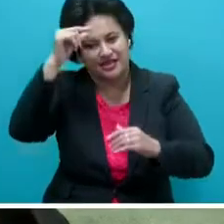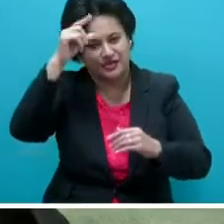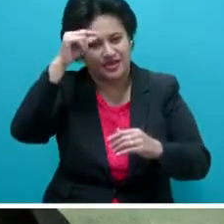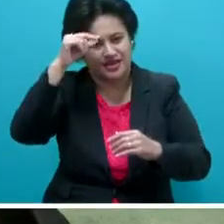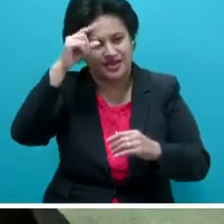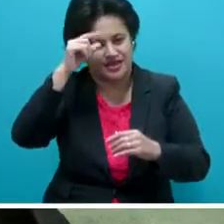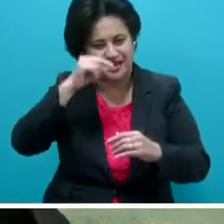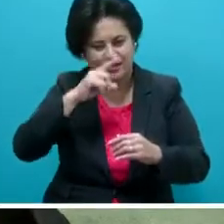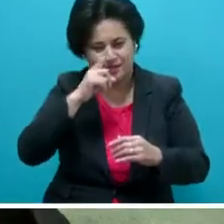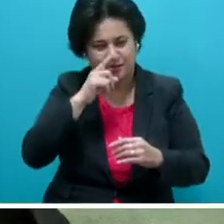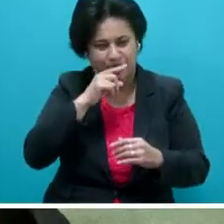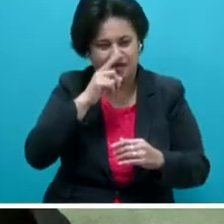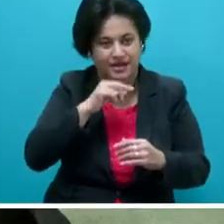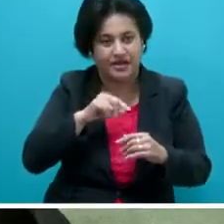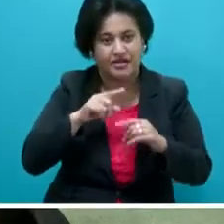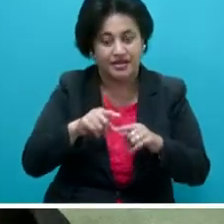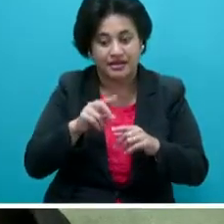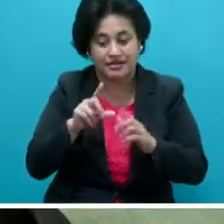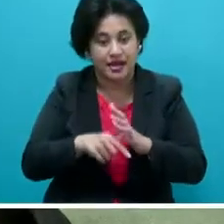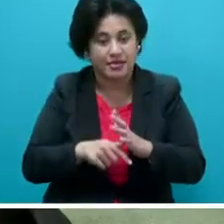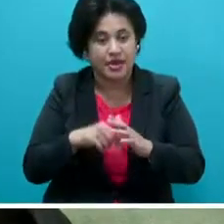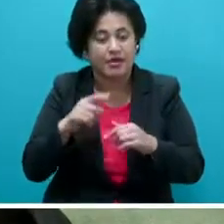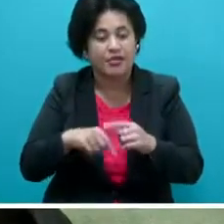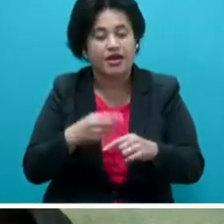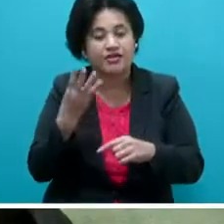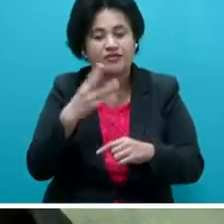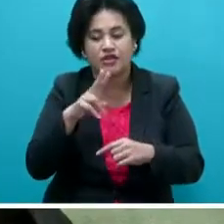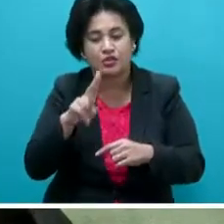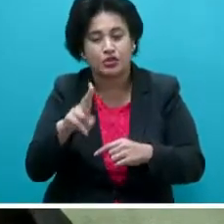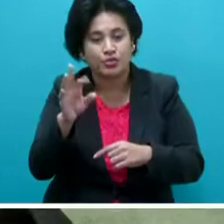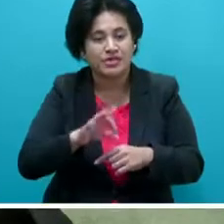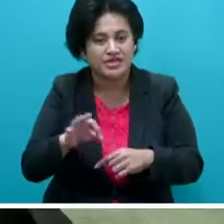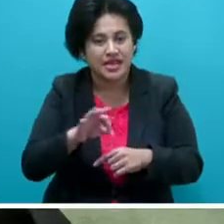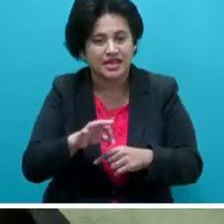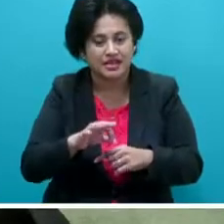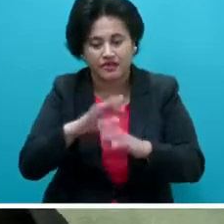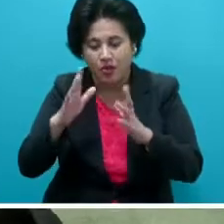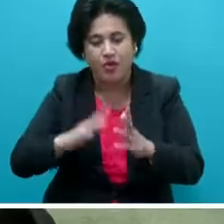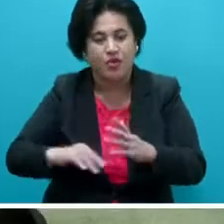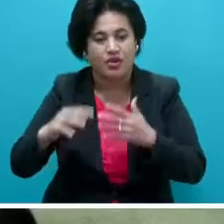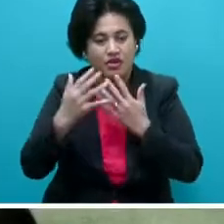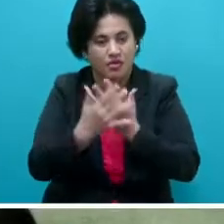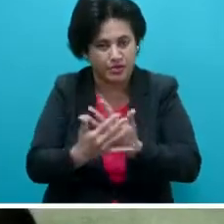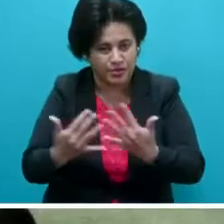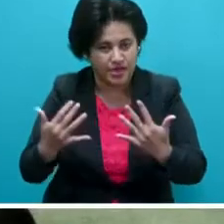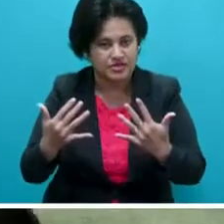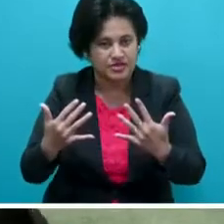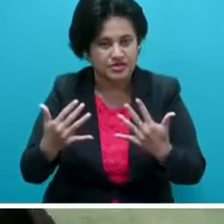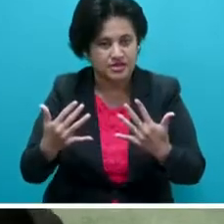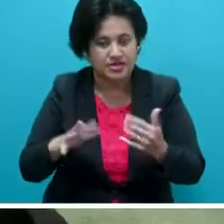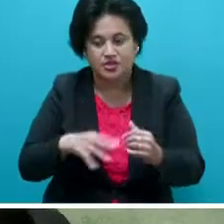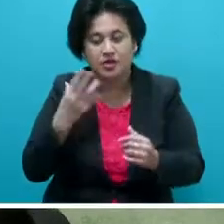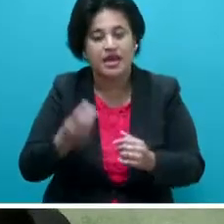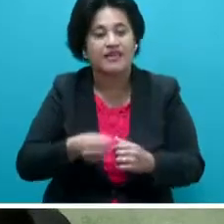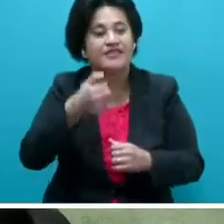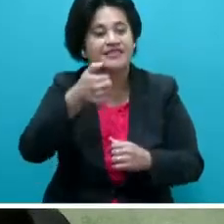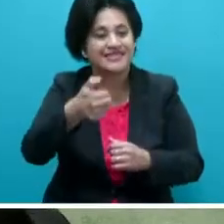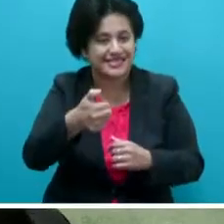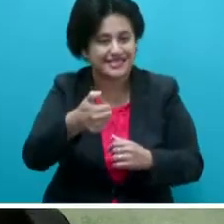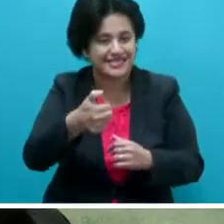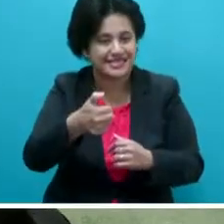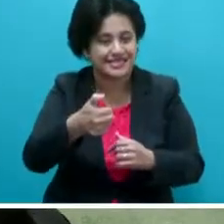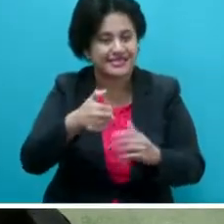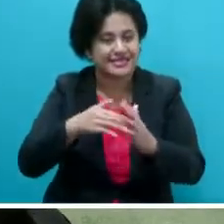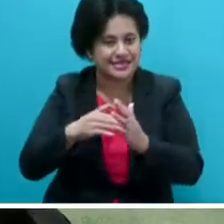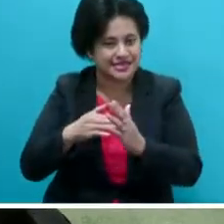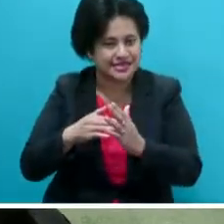were about 42 to 45% of the entire Itoke population, but they got only 6 seats out of 23. That's the system they want to